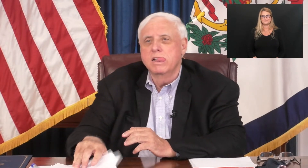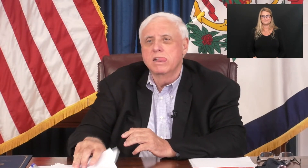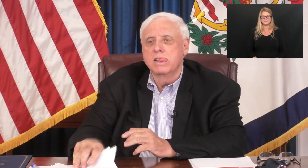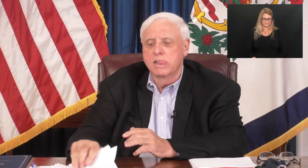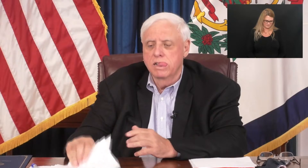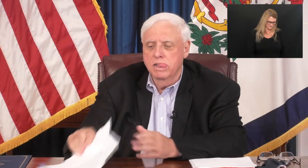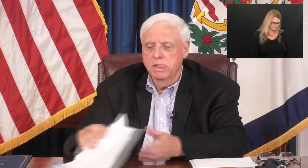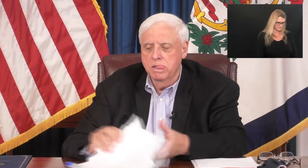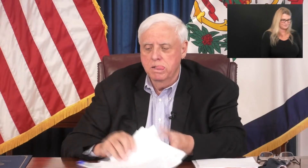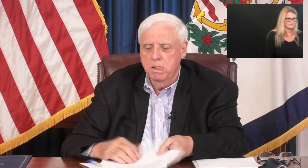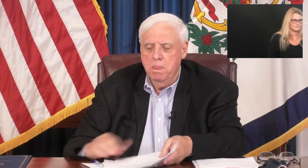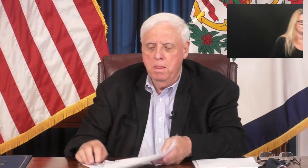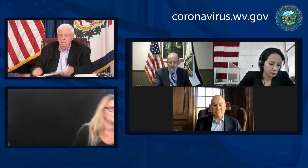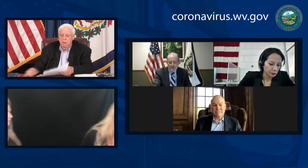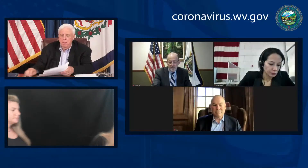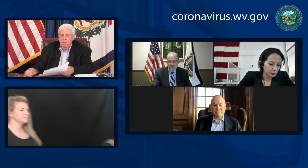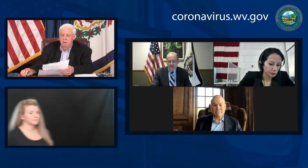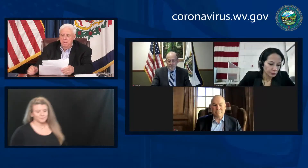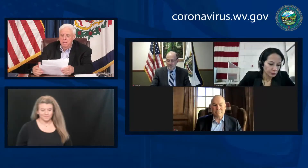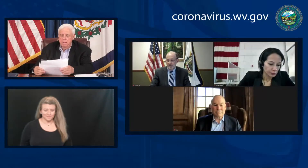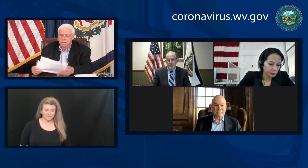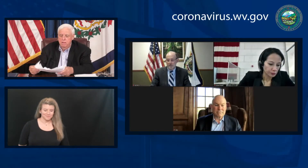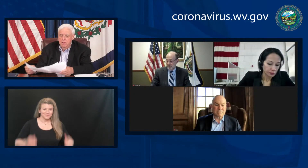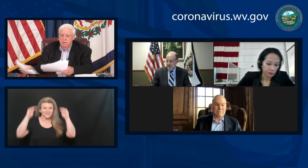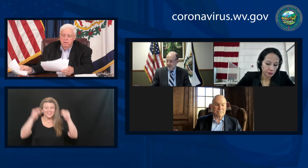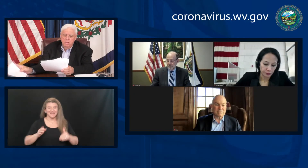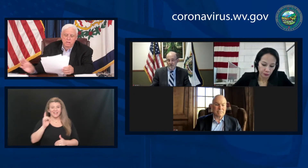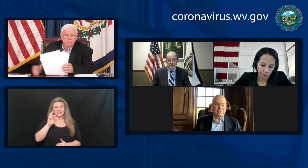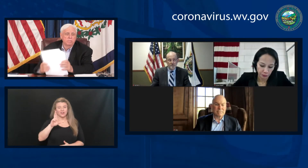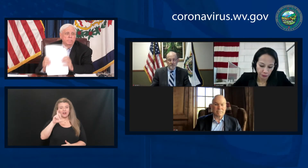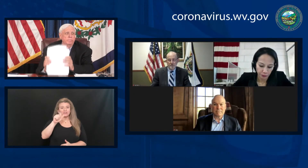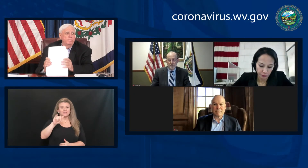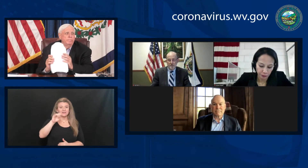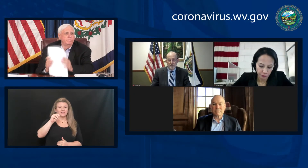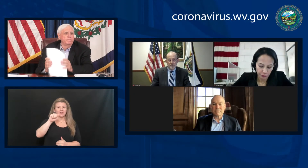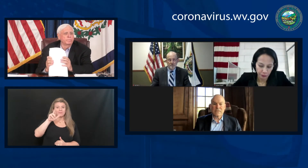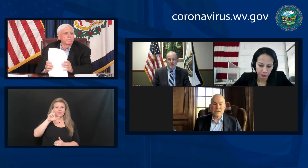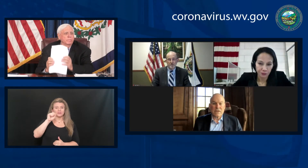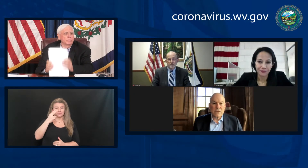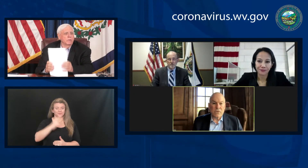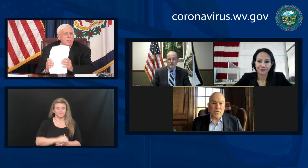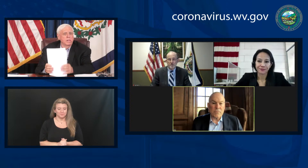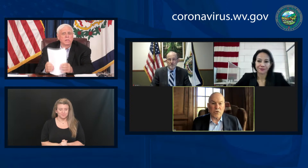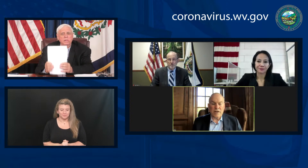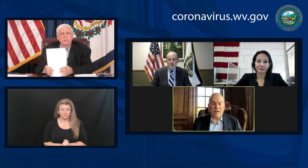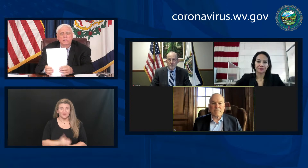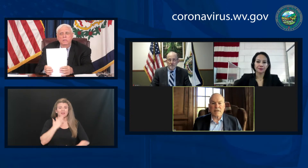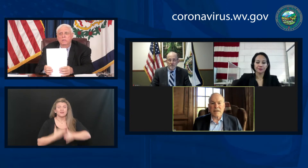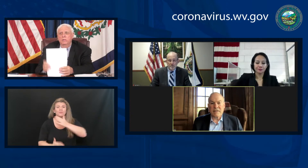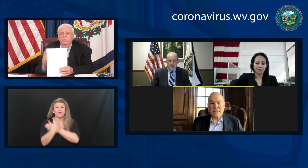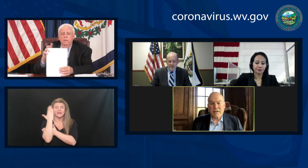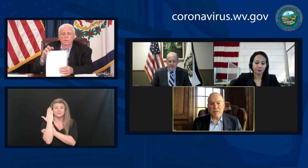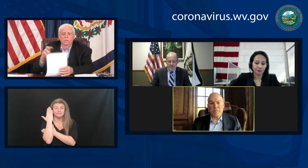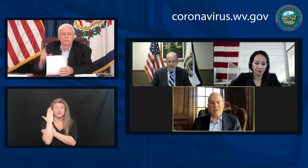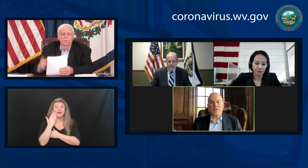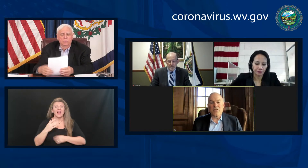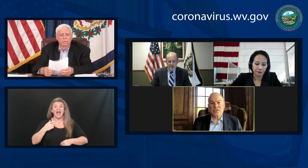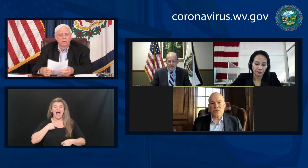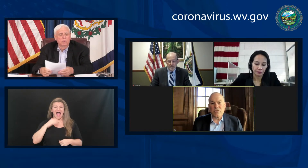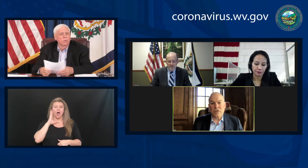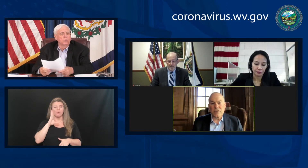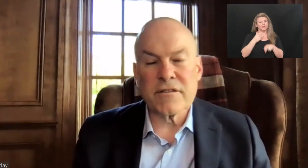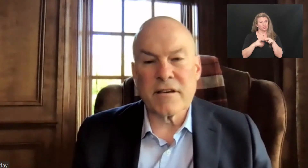All right, thank you, Governor. Let's now go to Dr. Clay Marsh, our coronavirus czar. Well, good morning, and I'll be